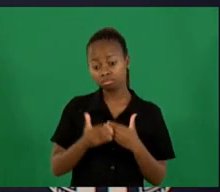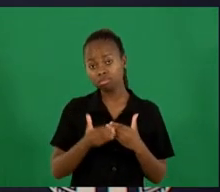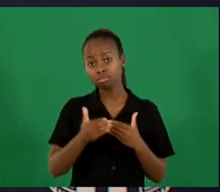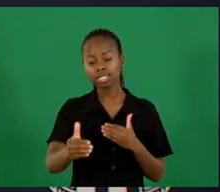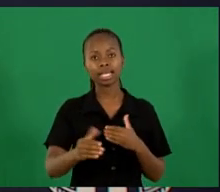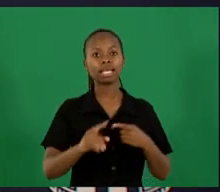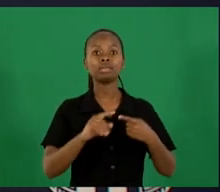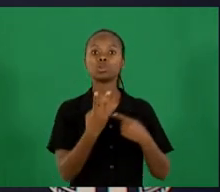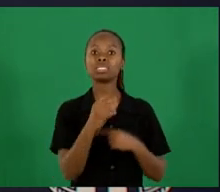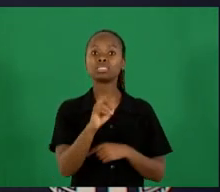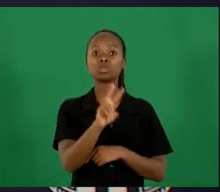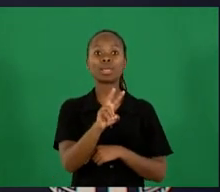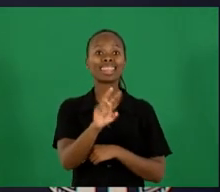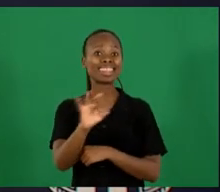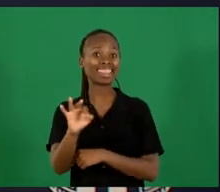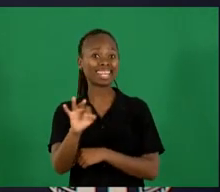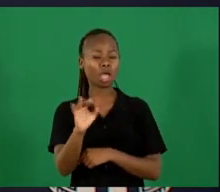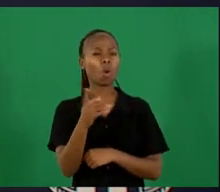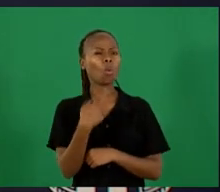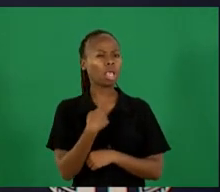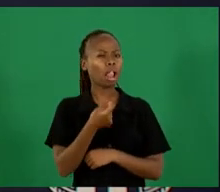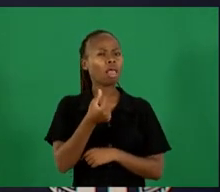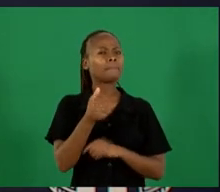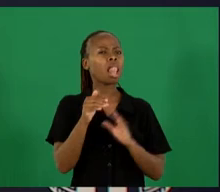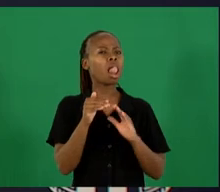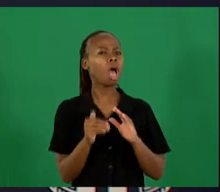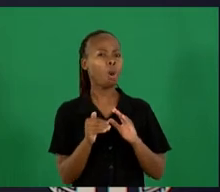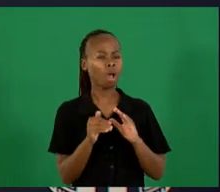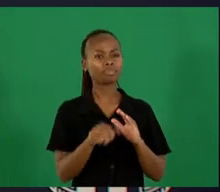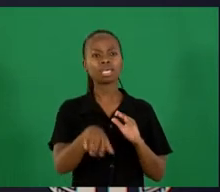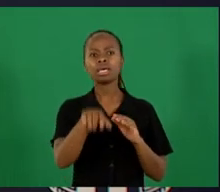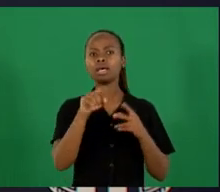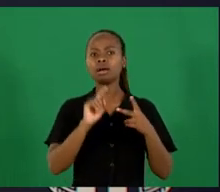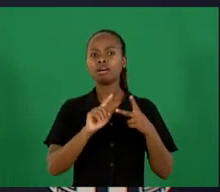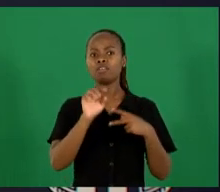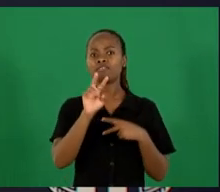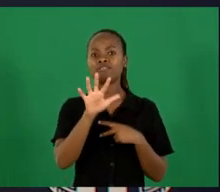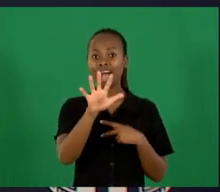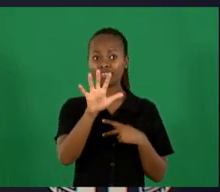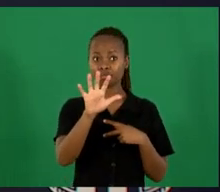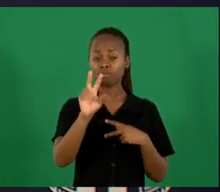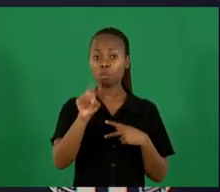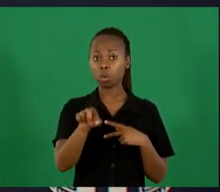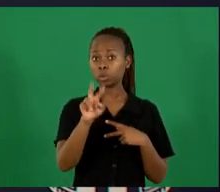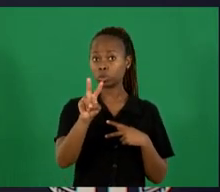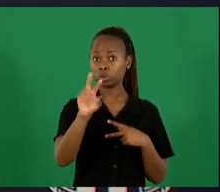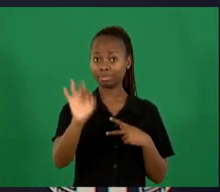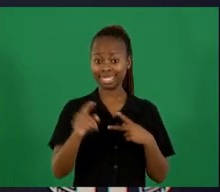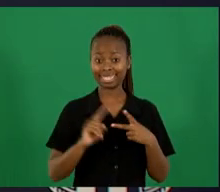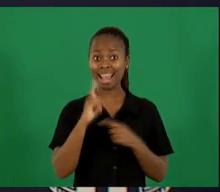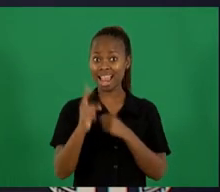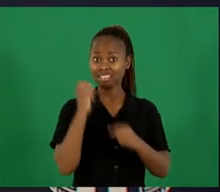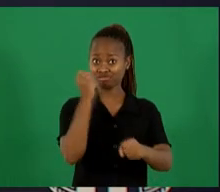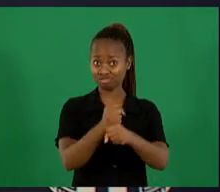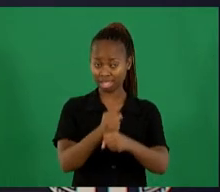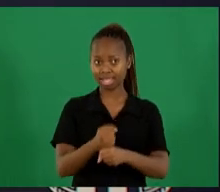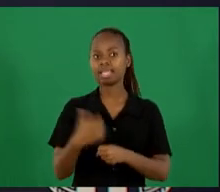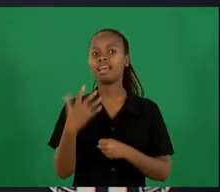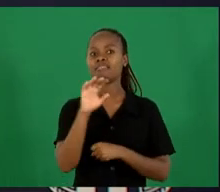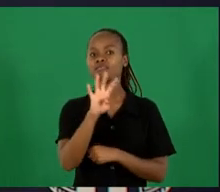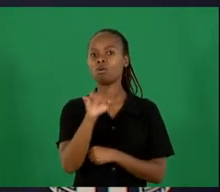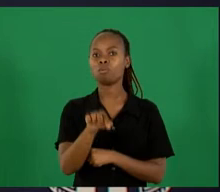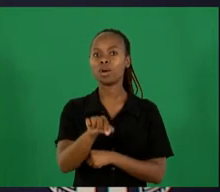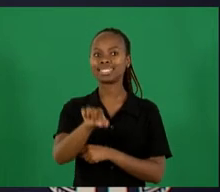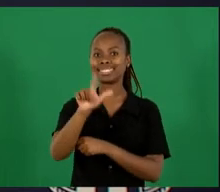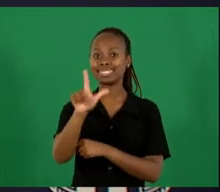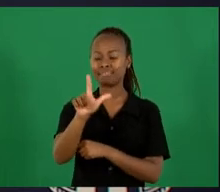in 2023 and 4.7% in 2024. Services price inflation